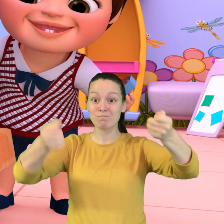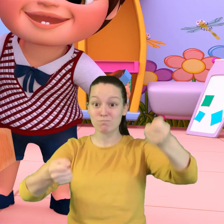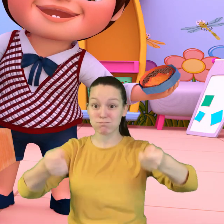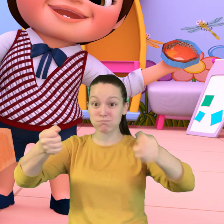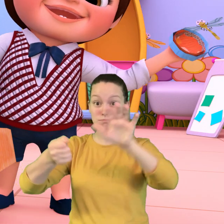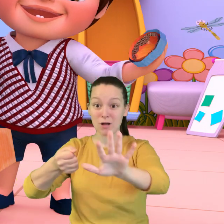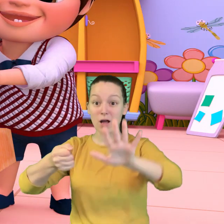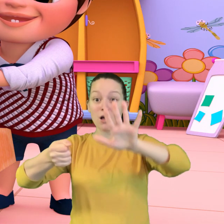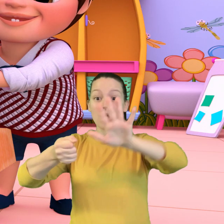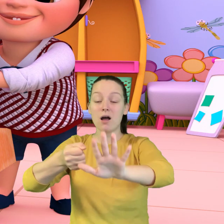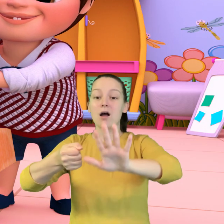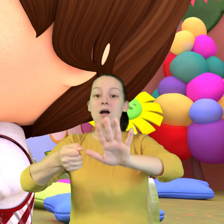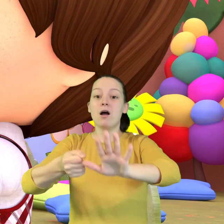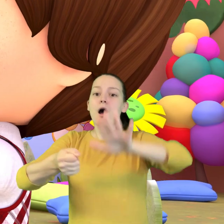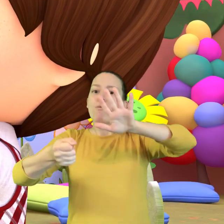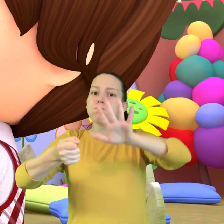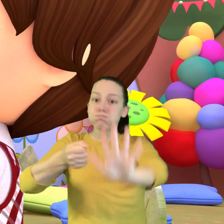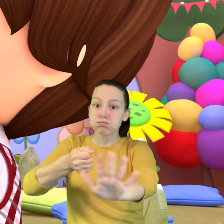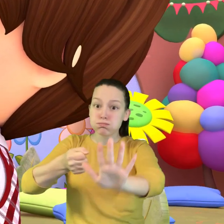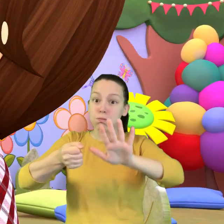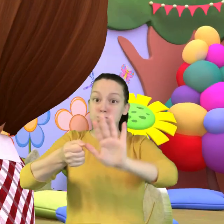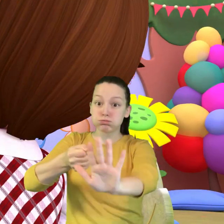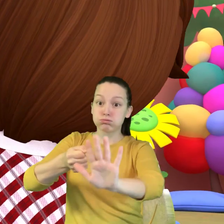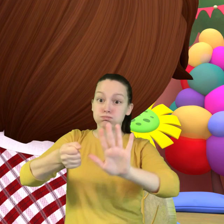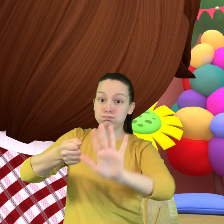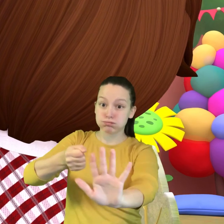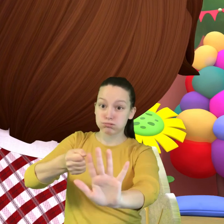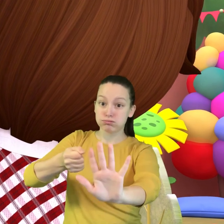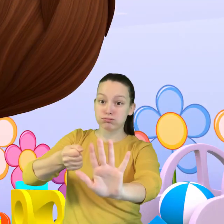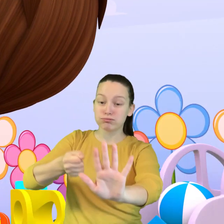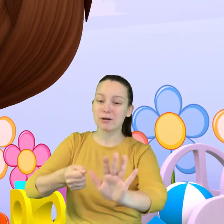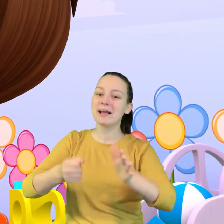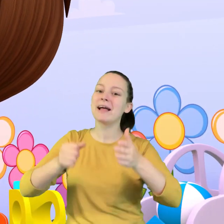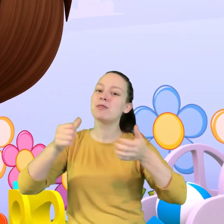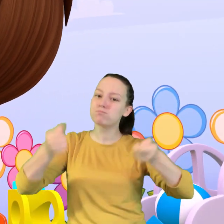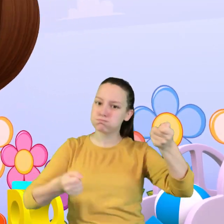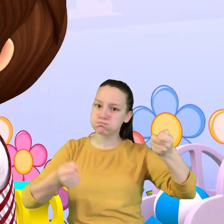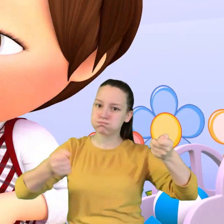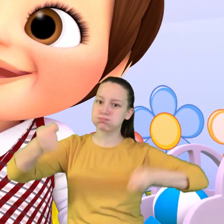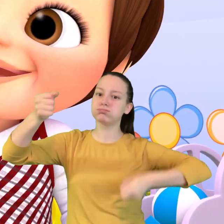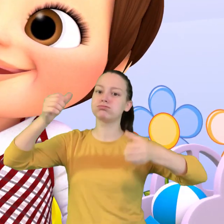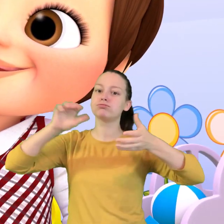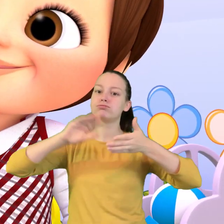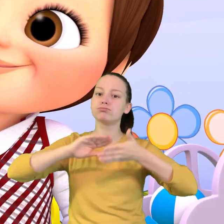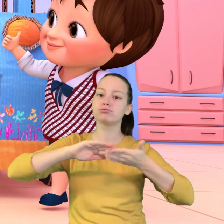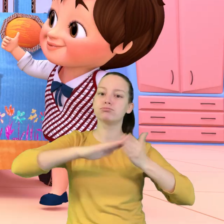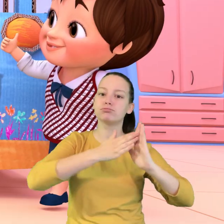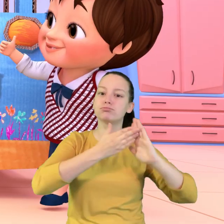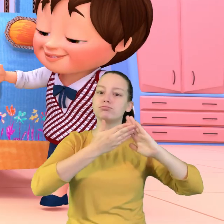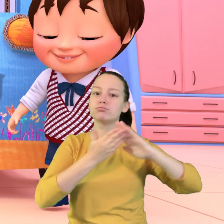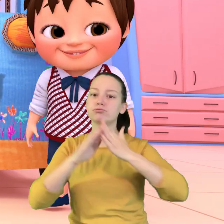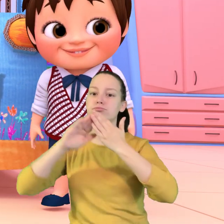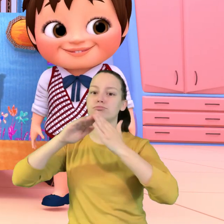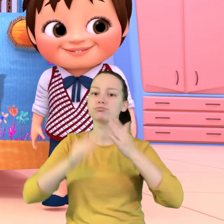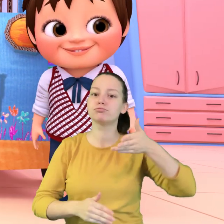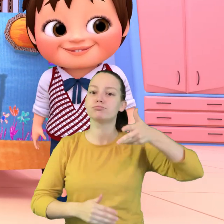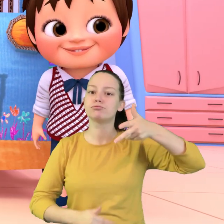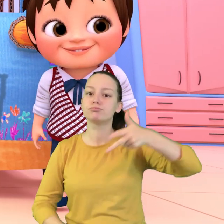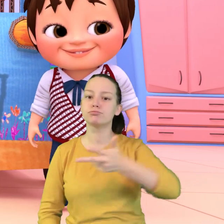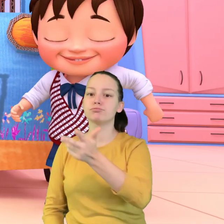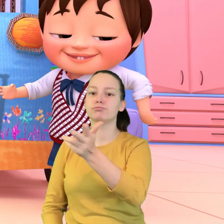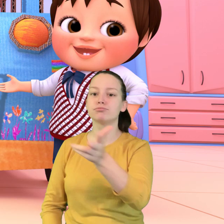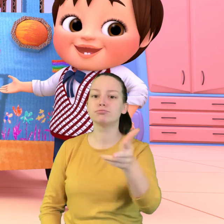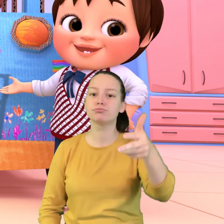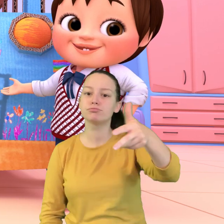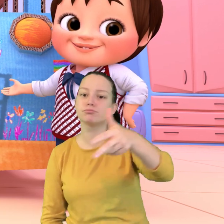blinging bling the lights on the bus go bling bling bling all